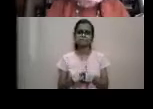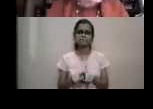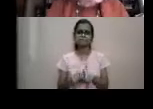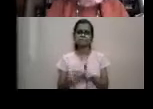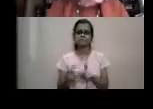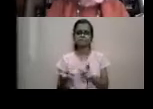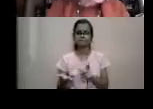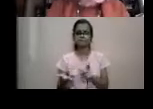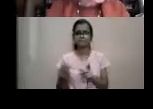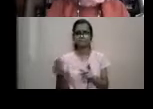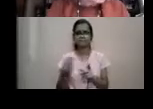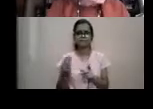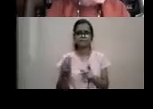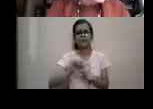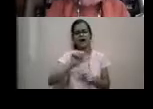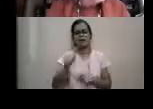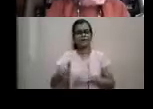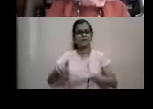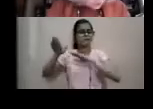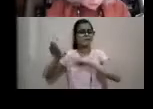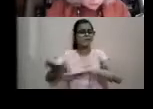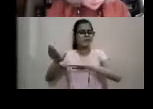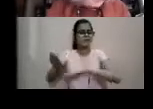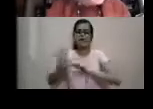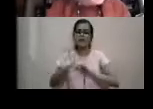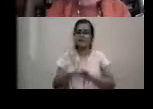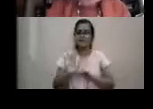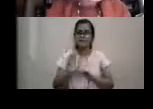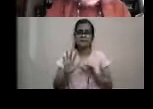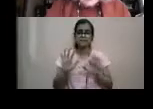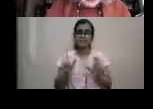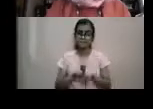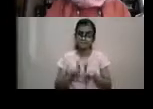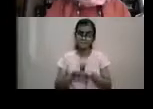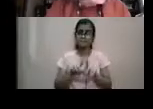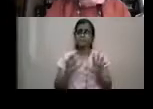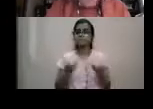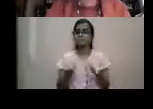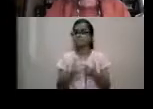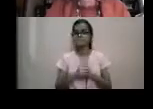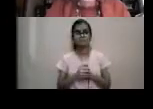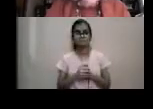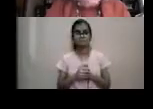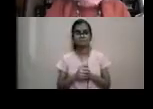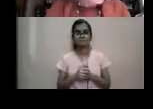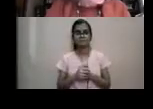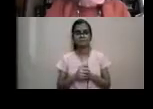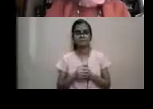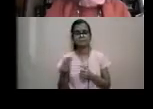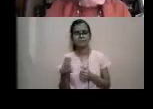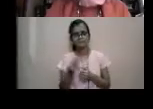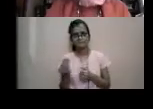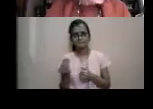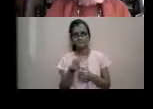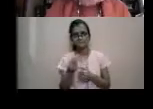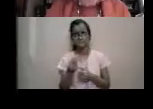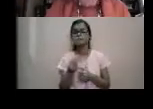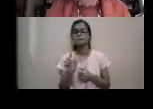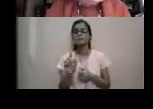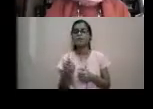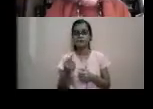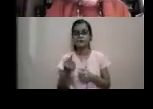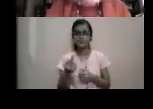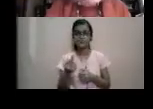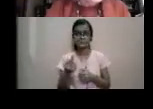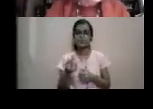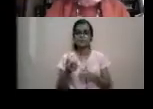to be fed. However, what they eat, appropriate ways to feed them, and their